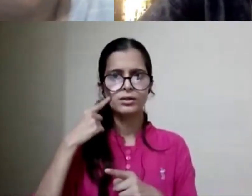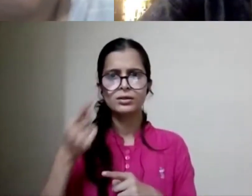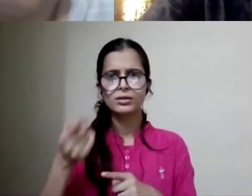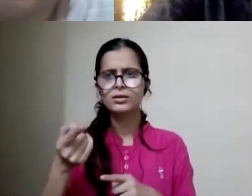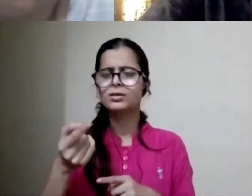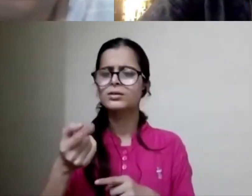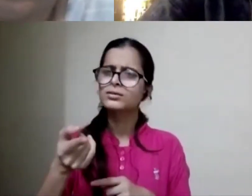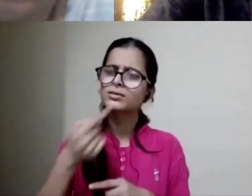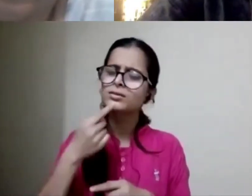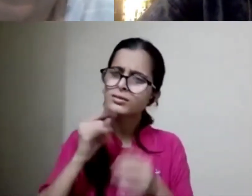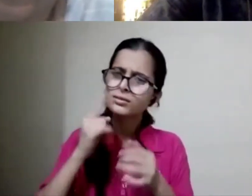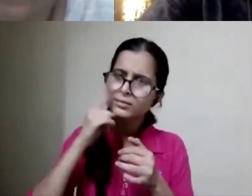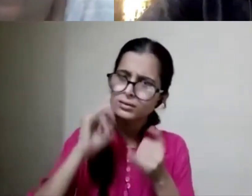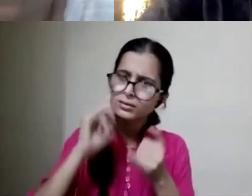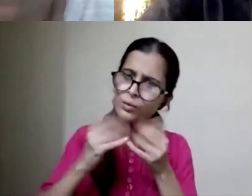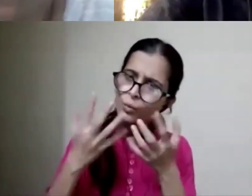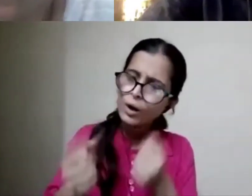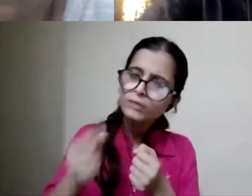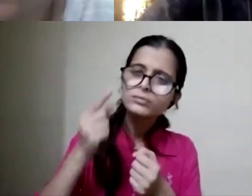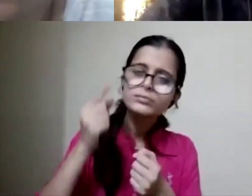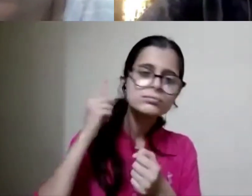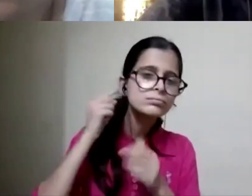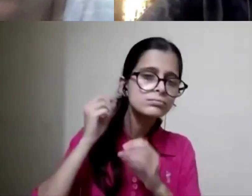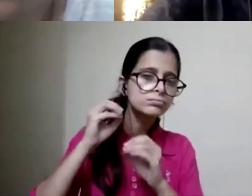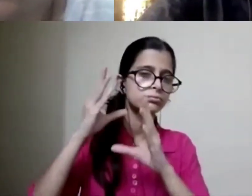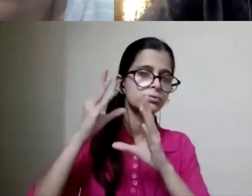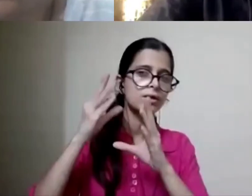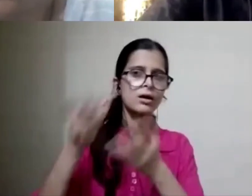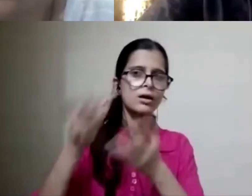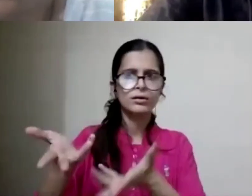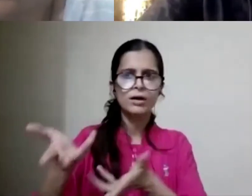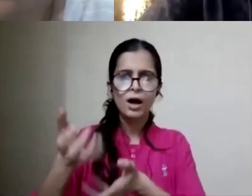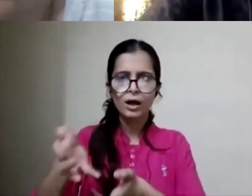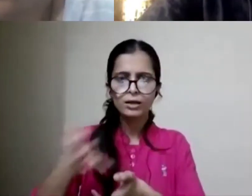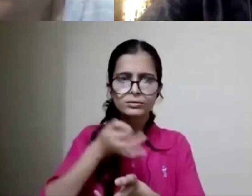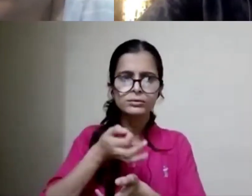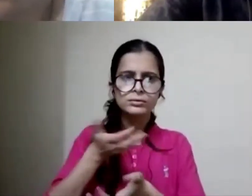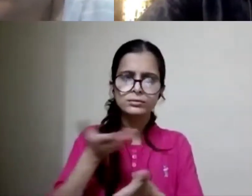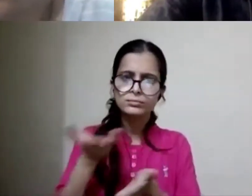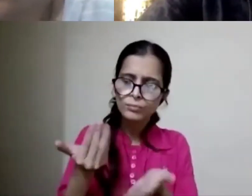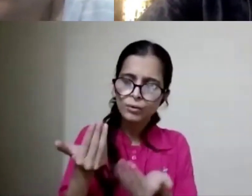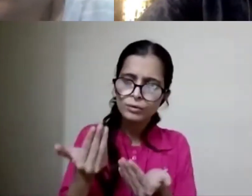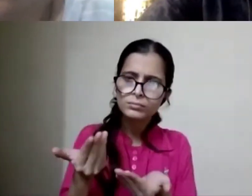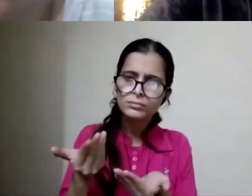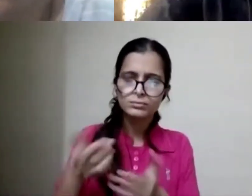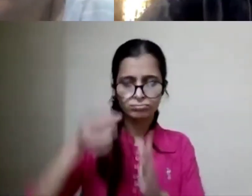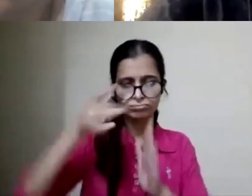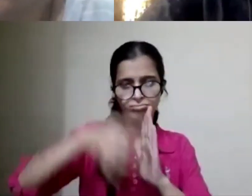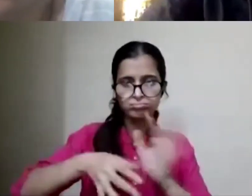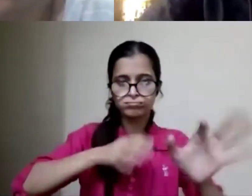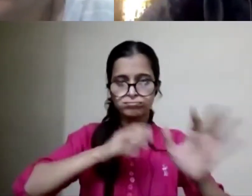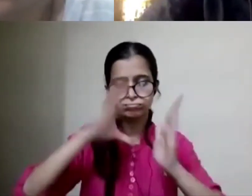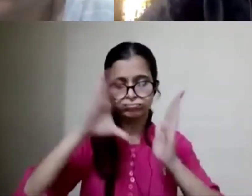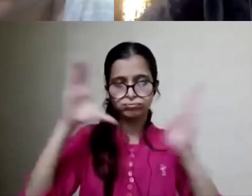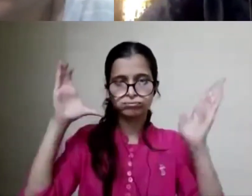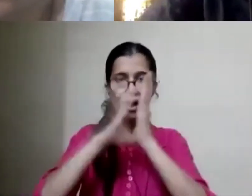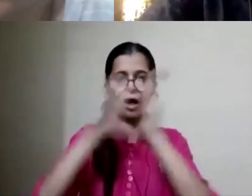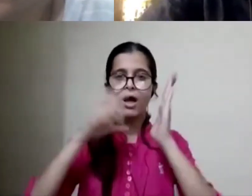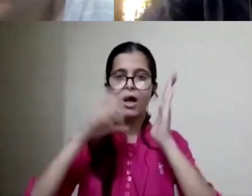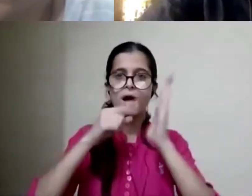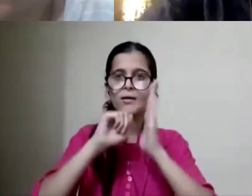unmute and ask the question to Professor Dhanda? Because it's a long, detailed one. I'm afraid if I had